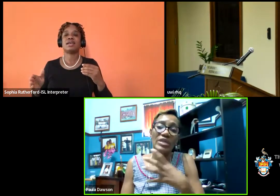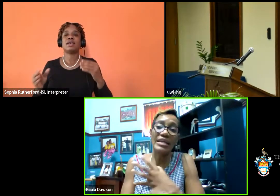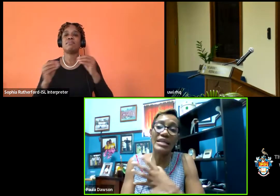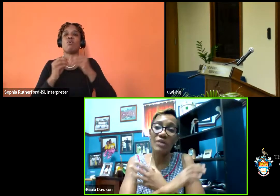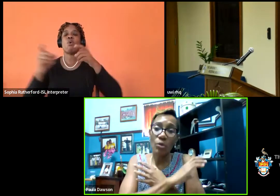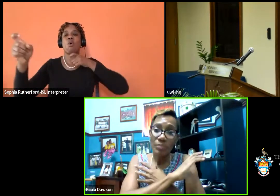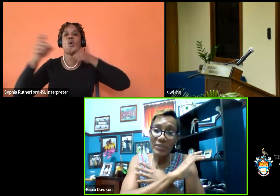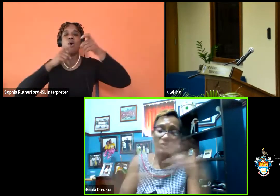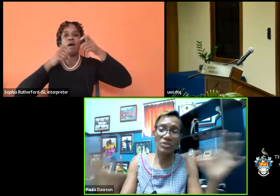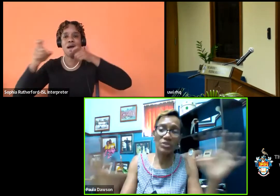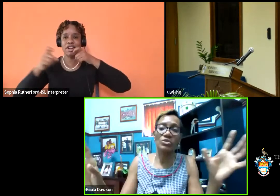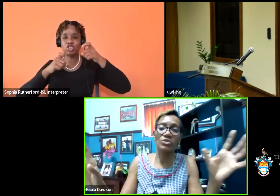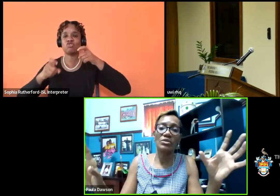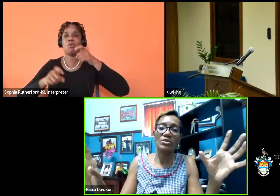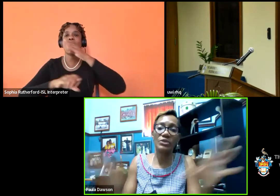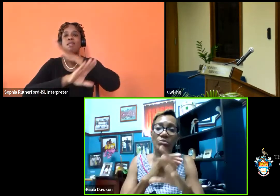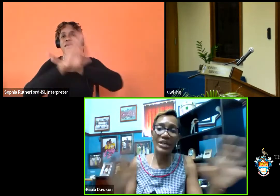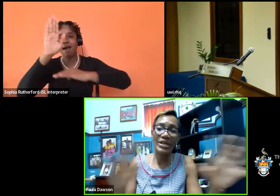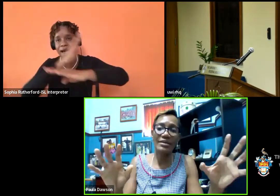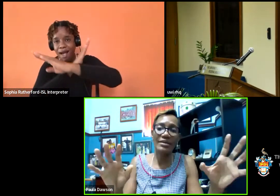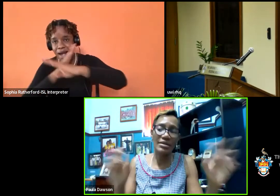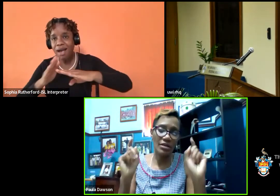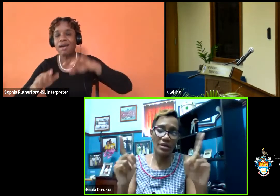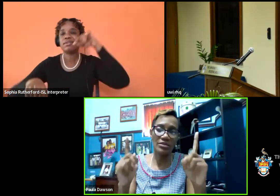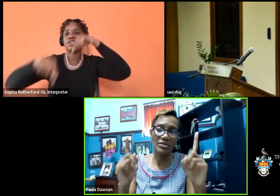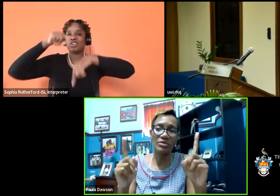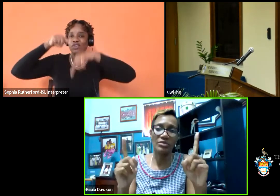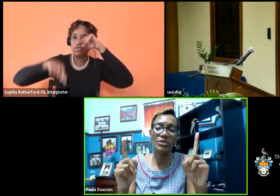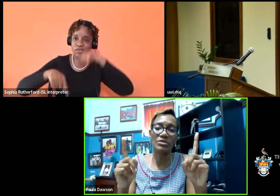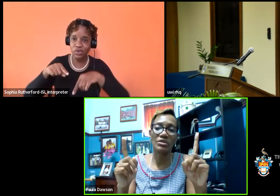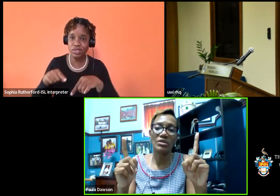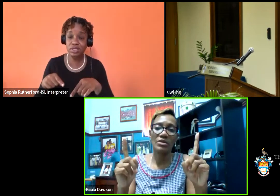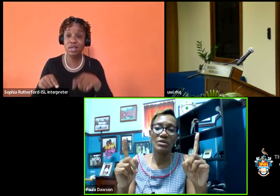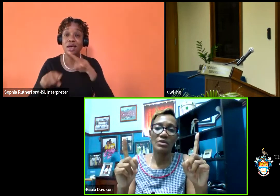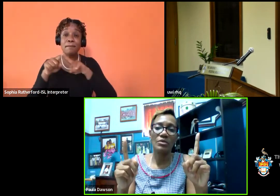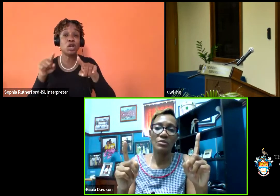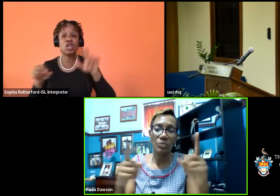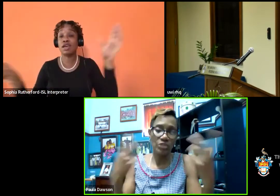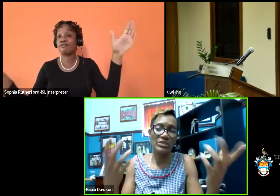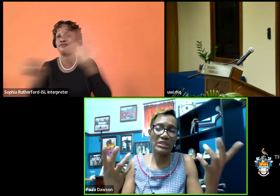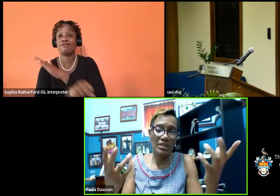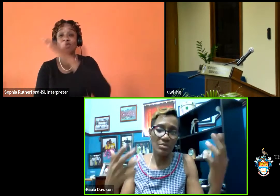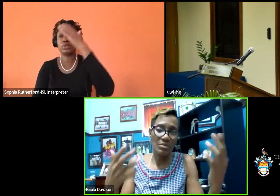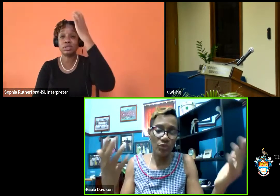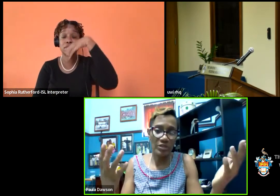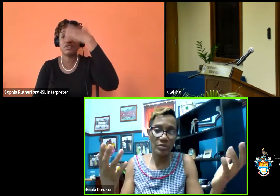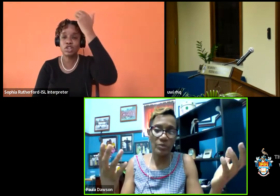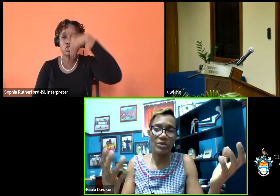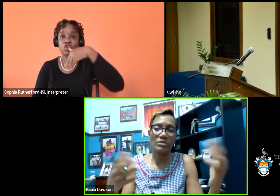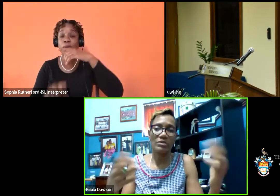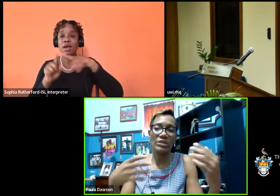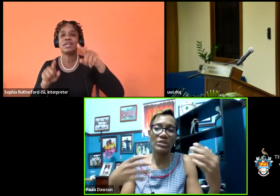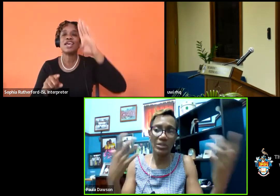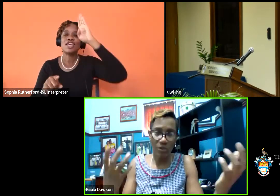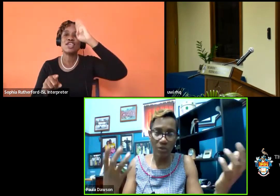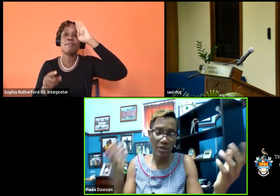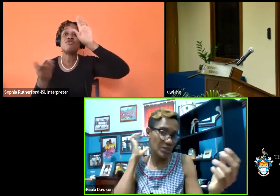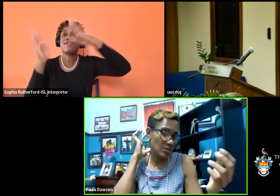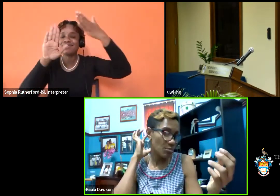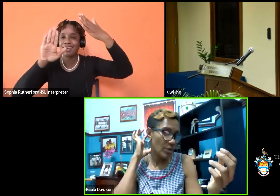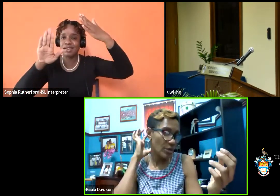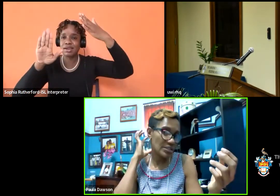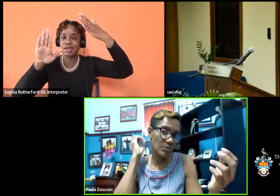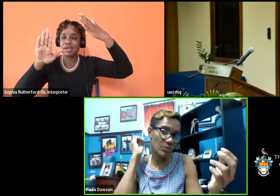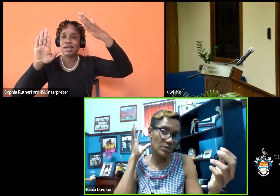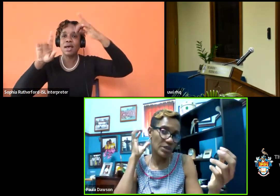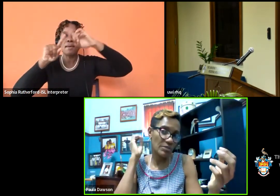So you can have a complete stroke where you're brain dead and your heart still works, which you've seen in movies where they donate organs, because